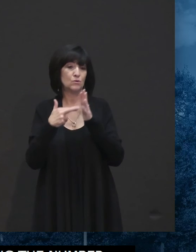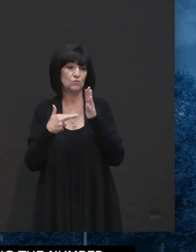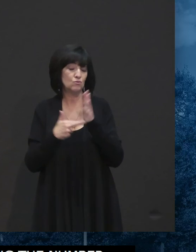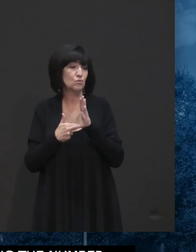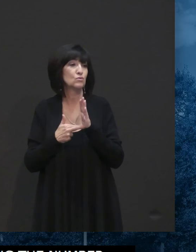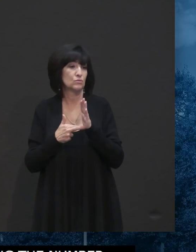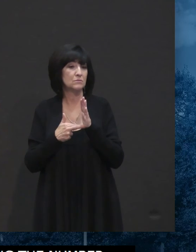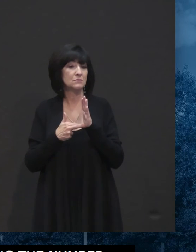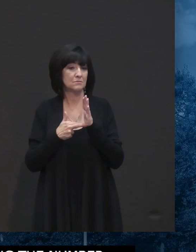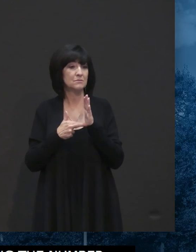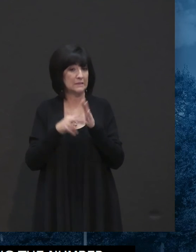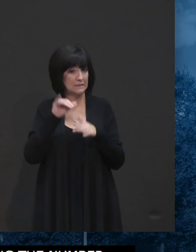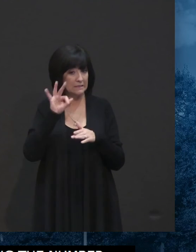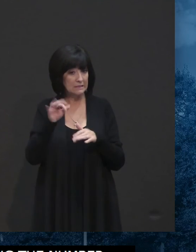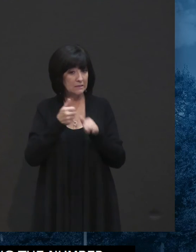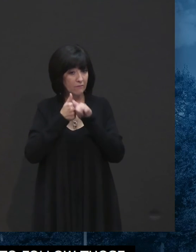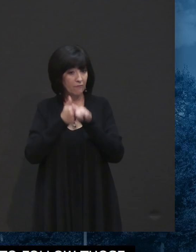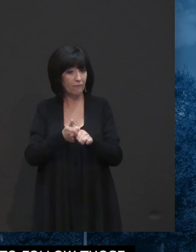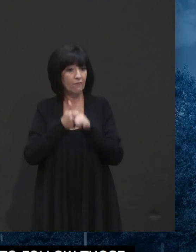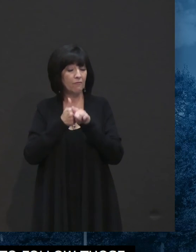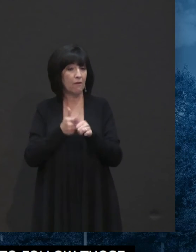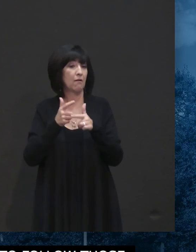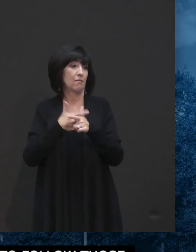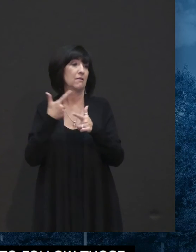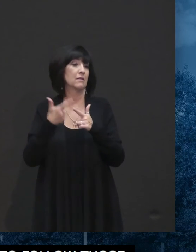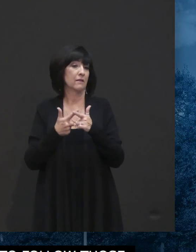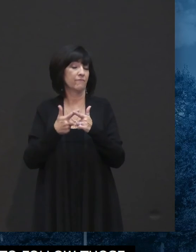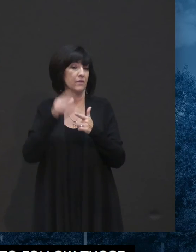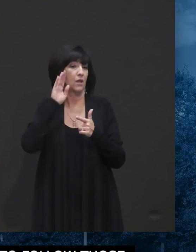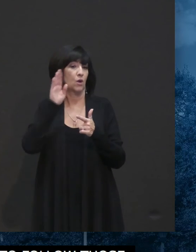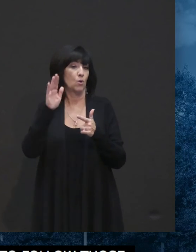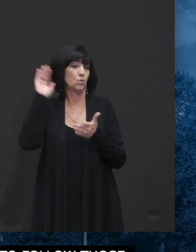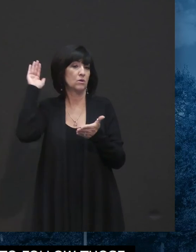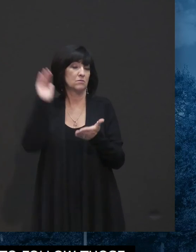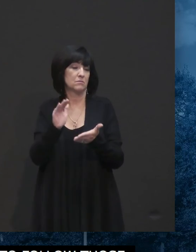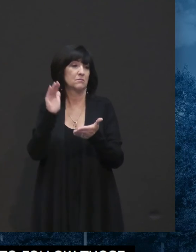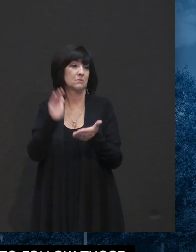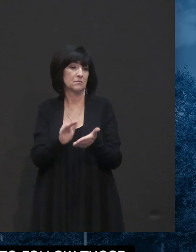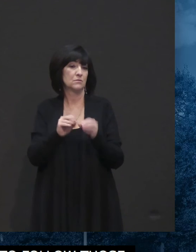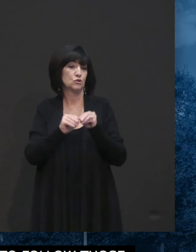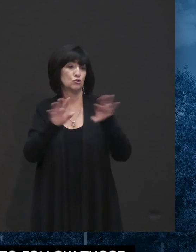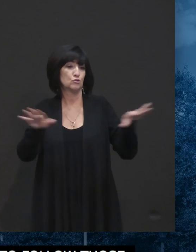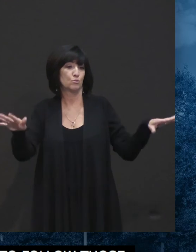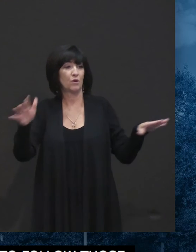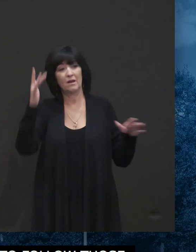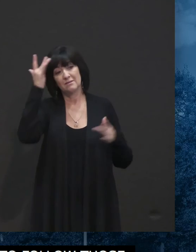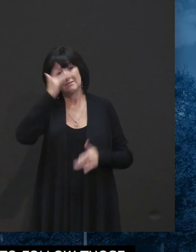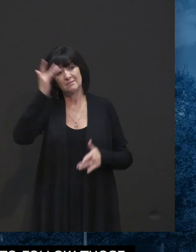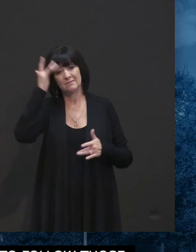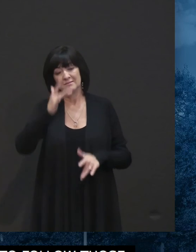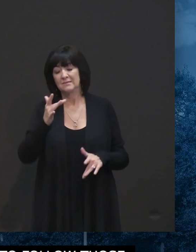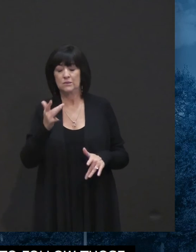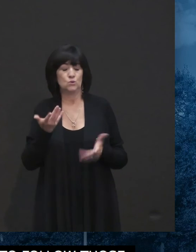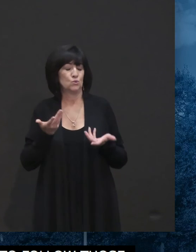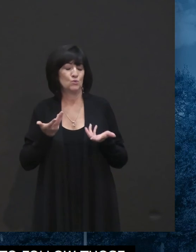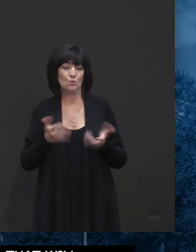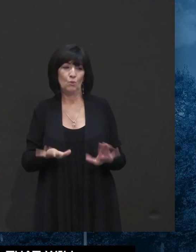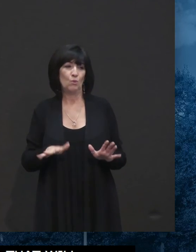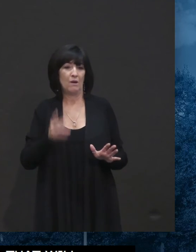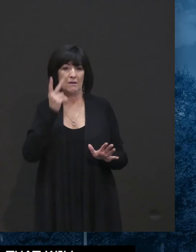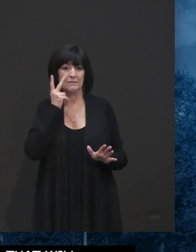that'll certainly help prevent a spread of the virus. We certainly wouldn't want to see